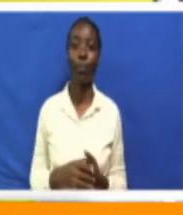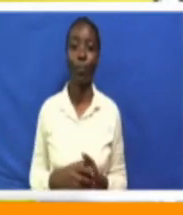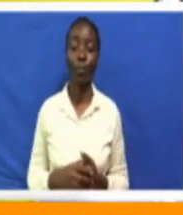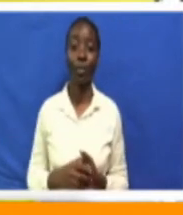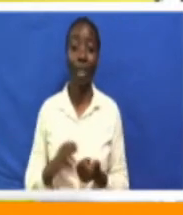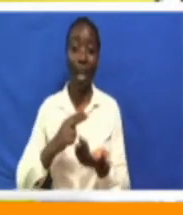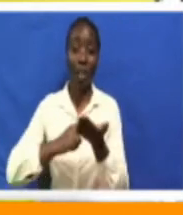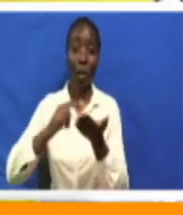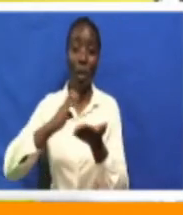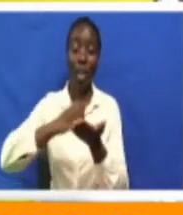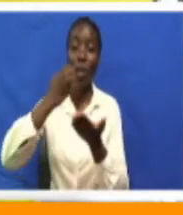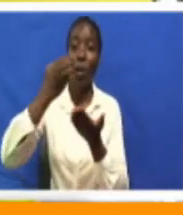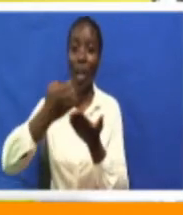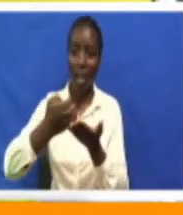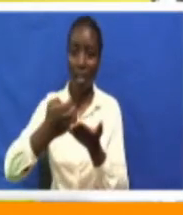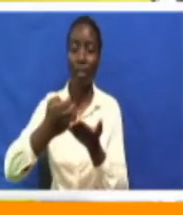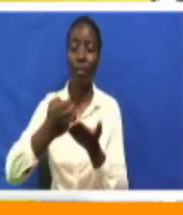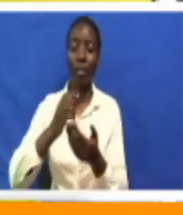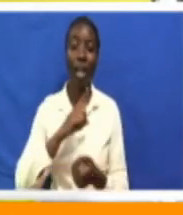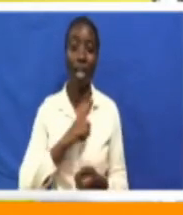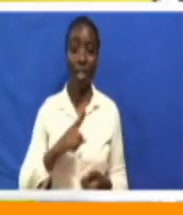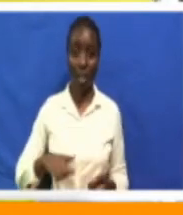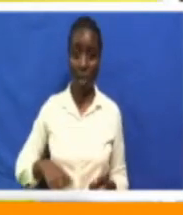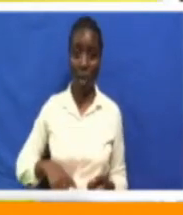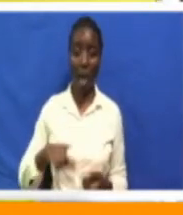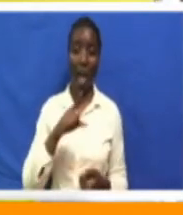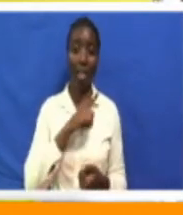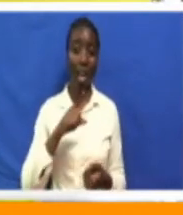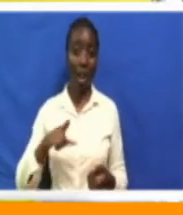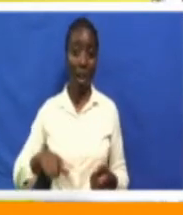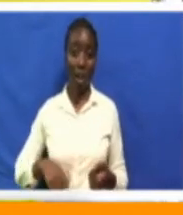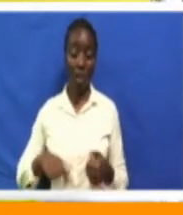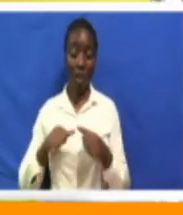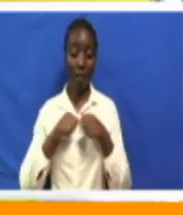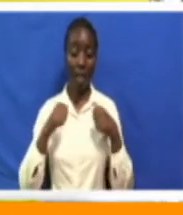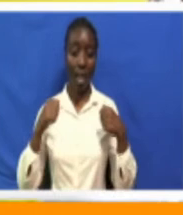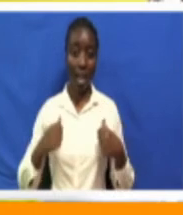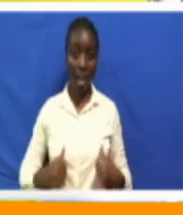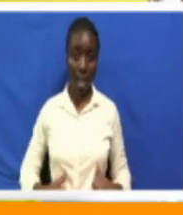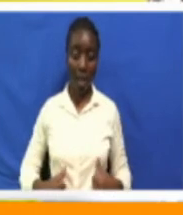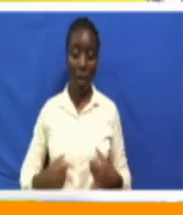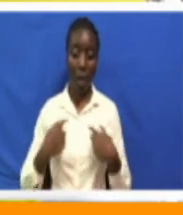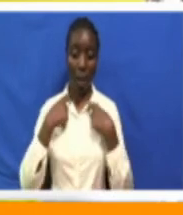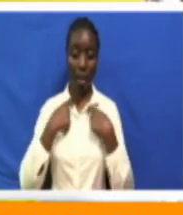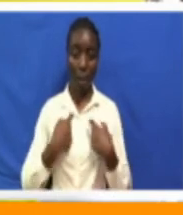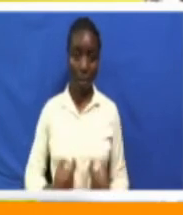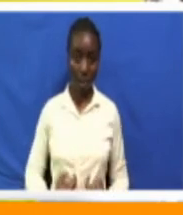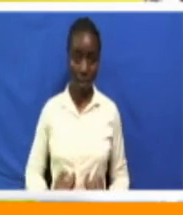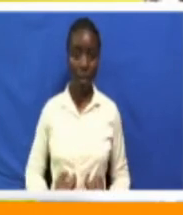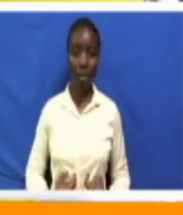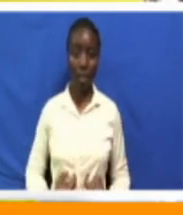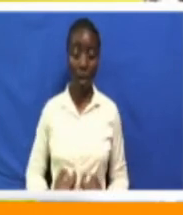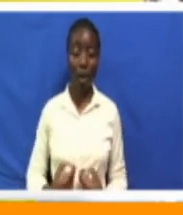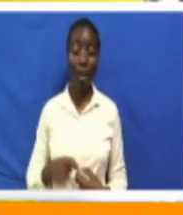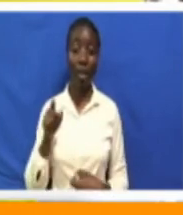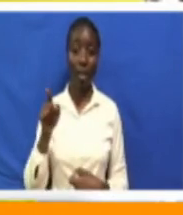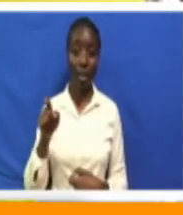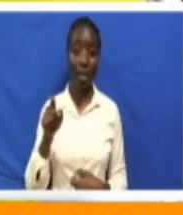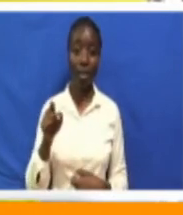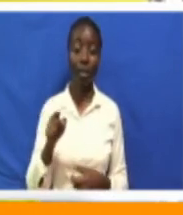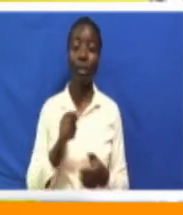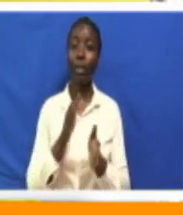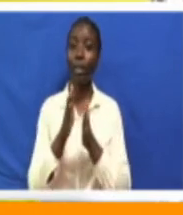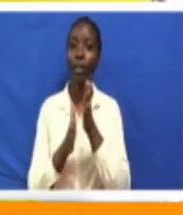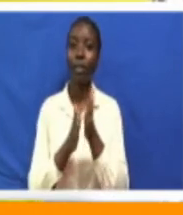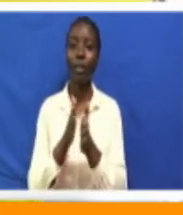the Eucharist of the Lord the Lord of Aaron the priests which is the